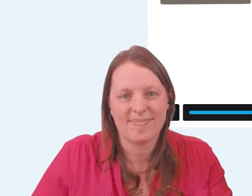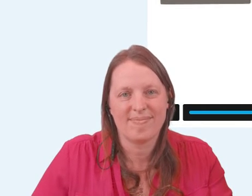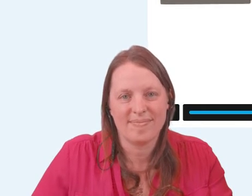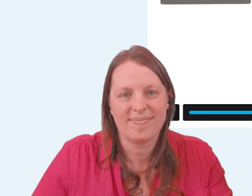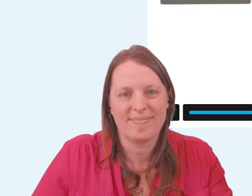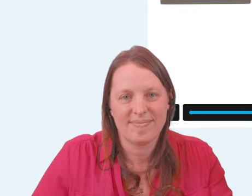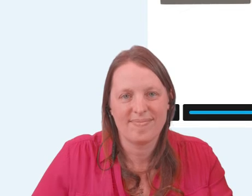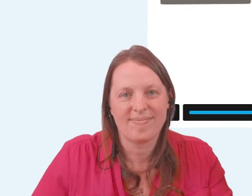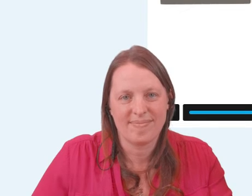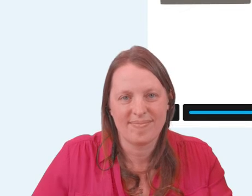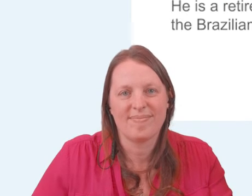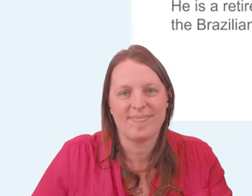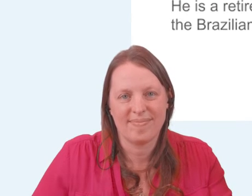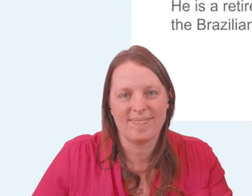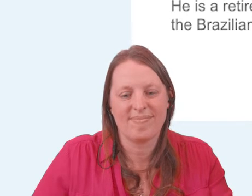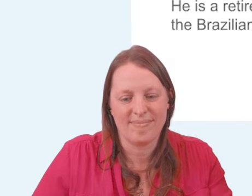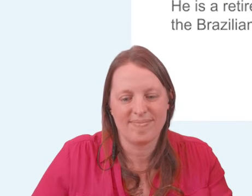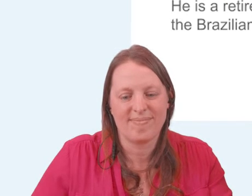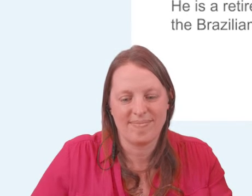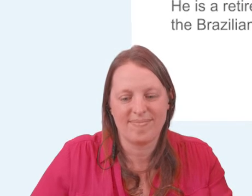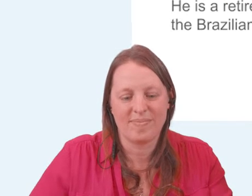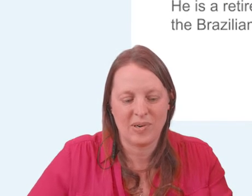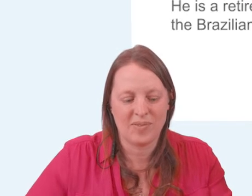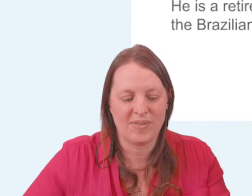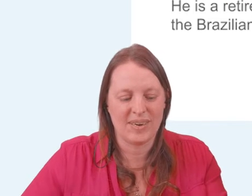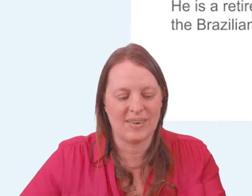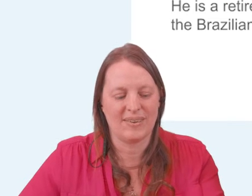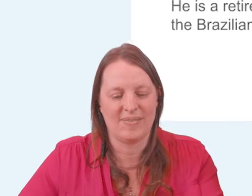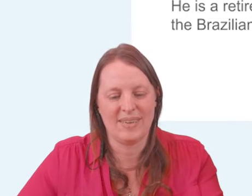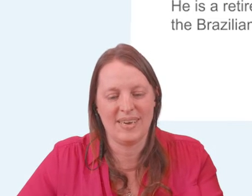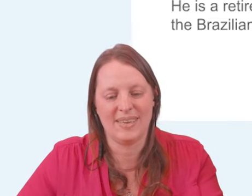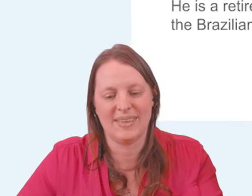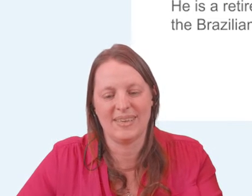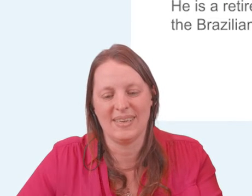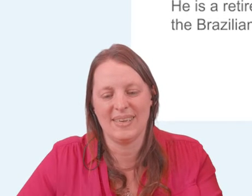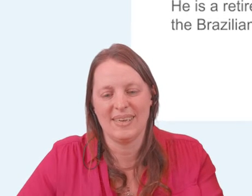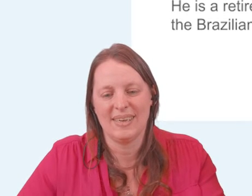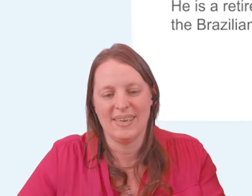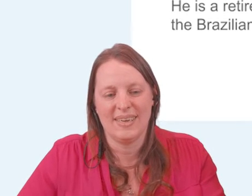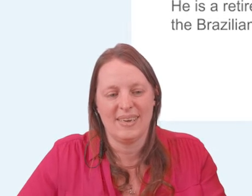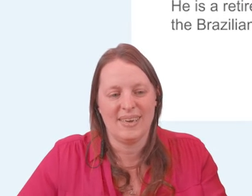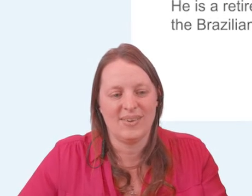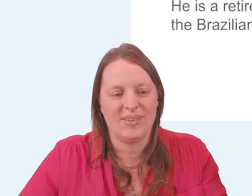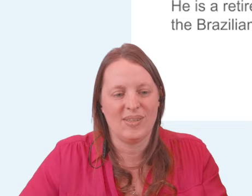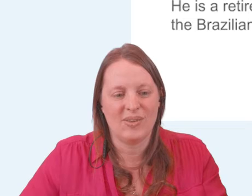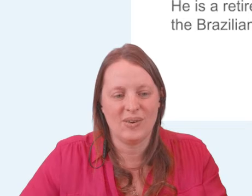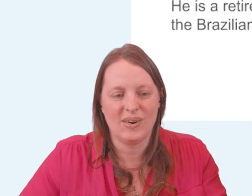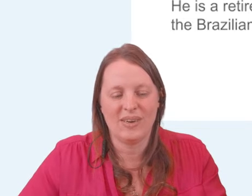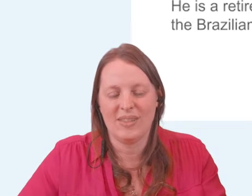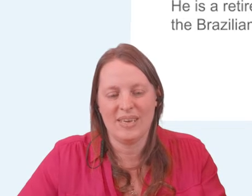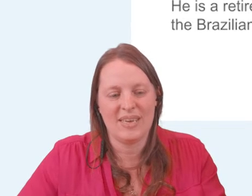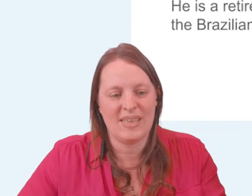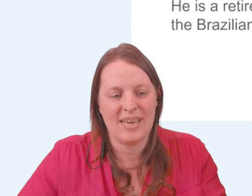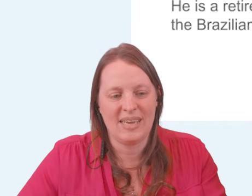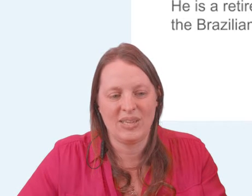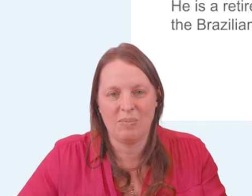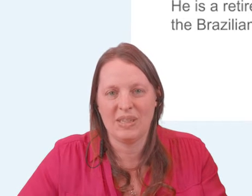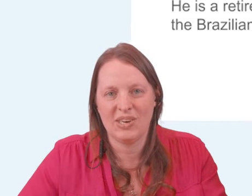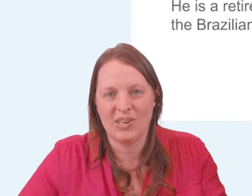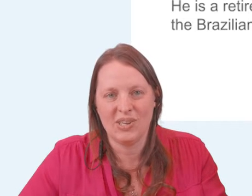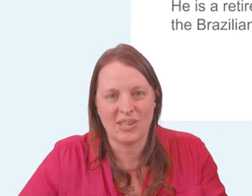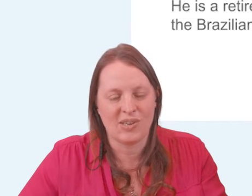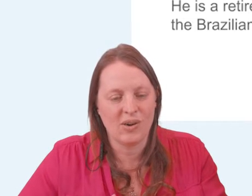particles are coming to Uticle, okay? Perfect. Yes. No, so those are the